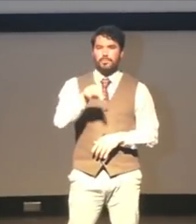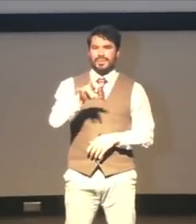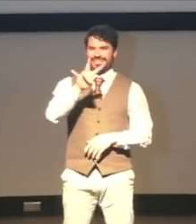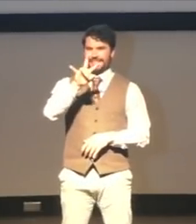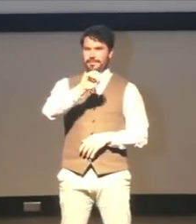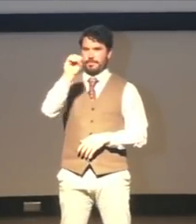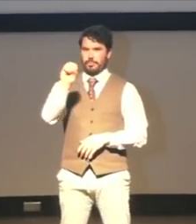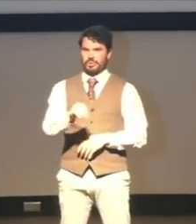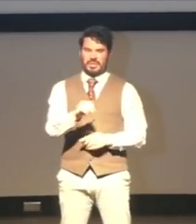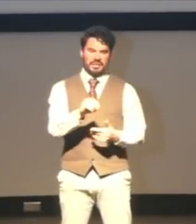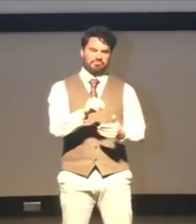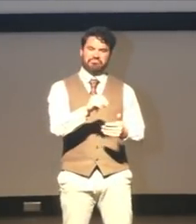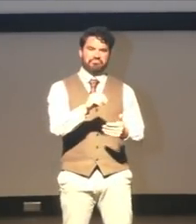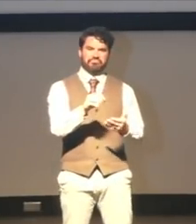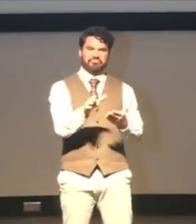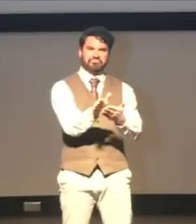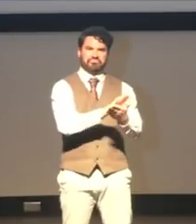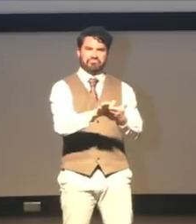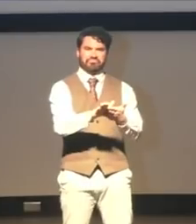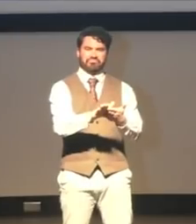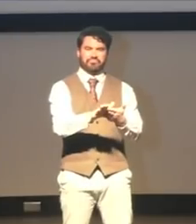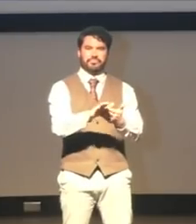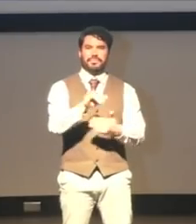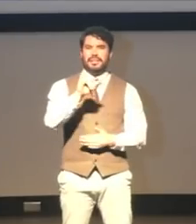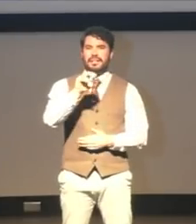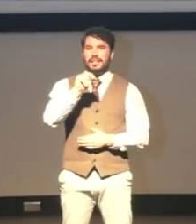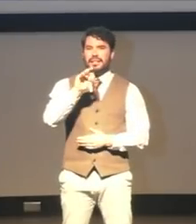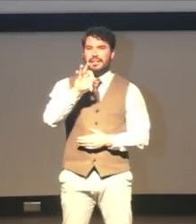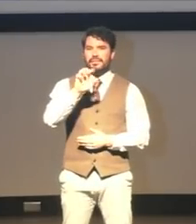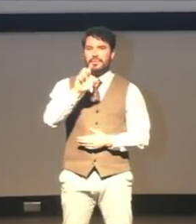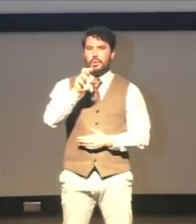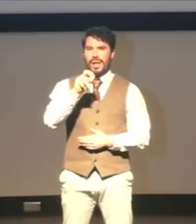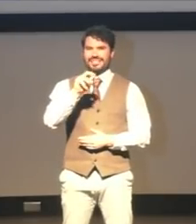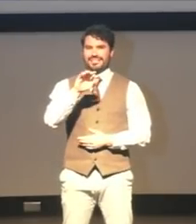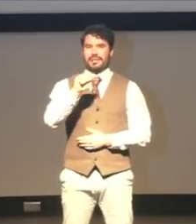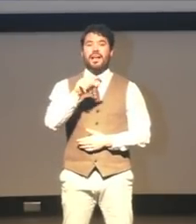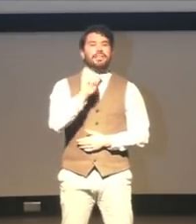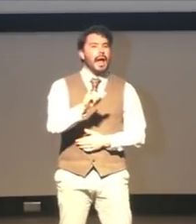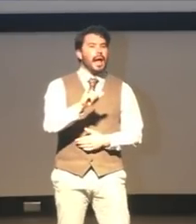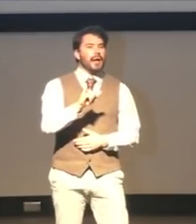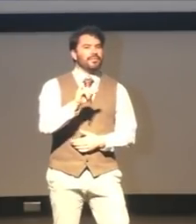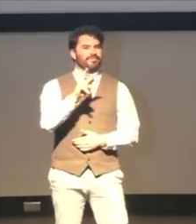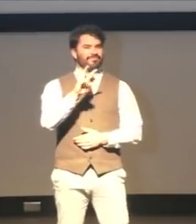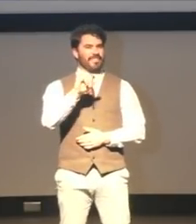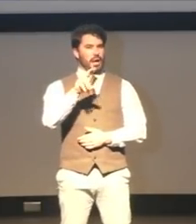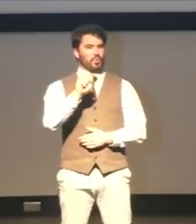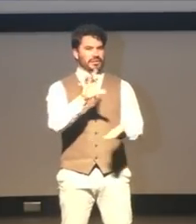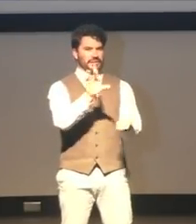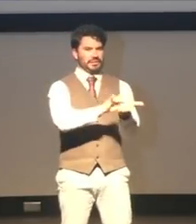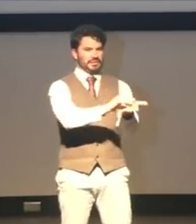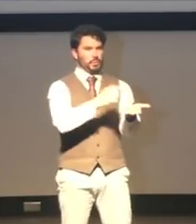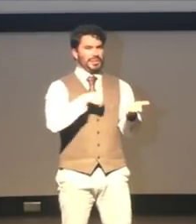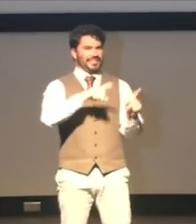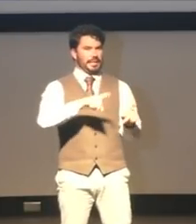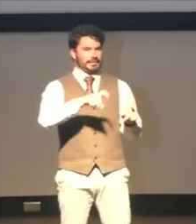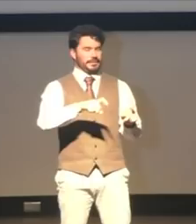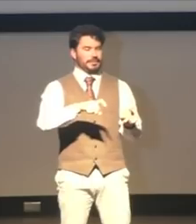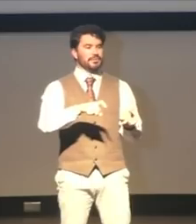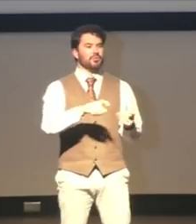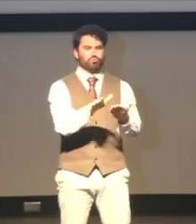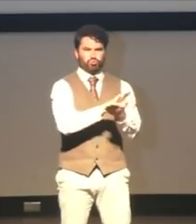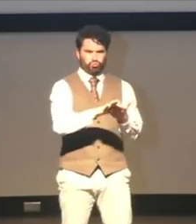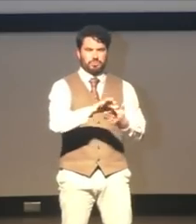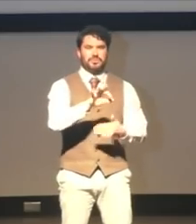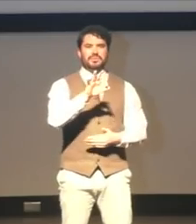99.7% of the influenza of a surrogate virus, which was influenza, that we used on the mask. There's also fit testing information and